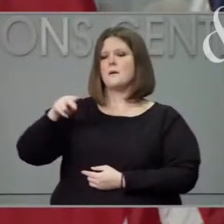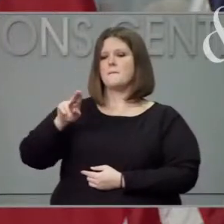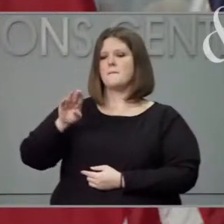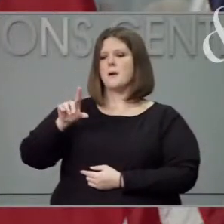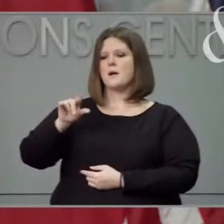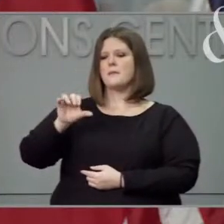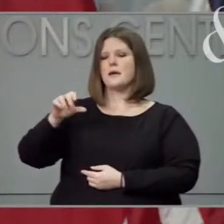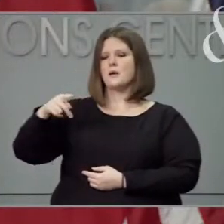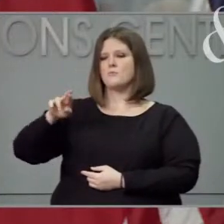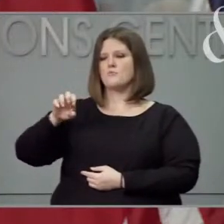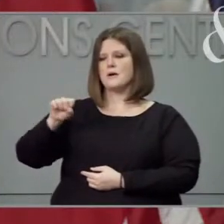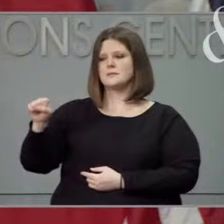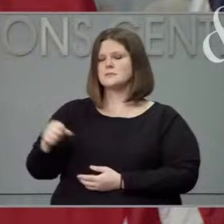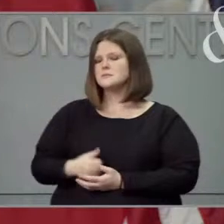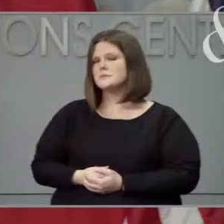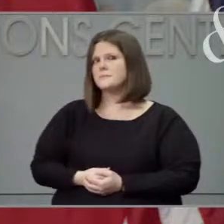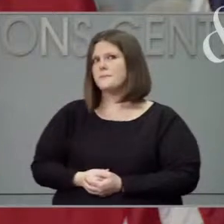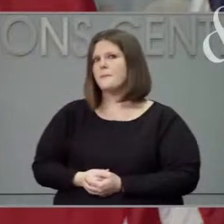Hi,